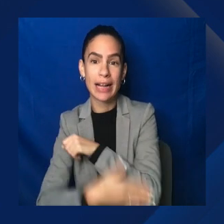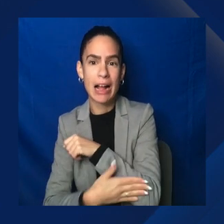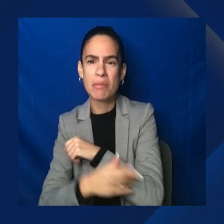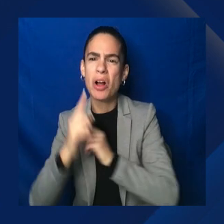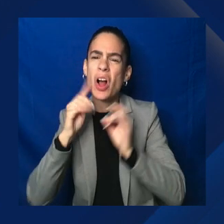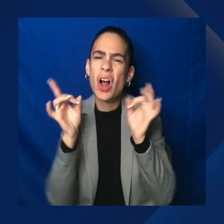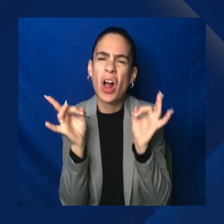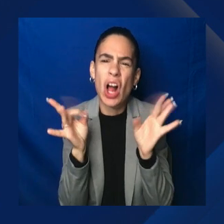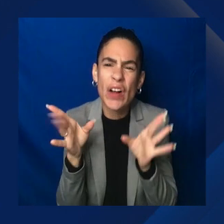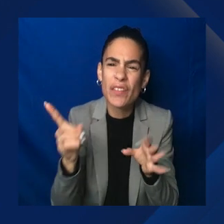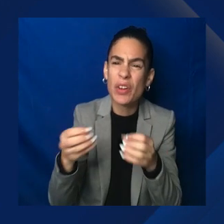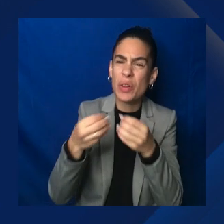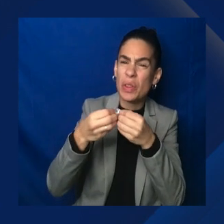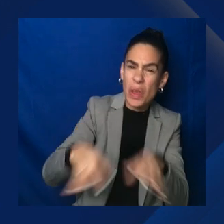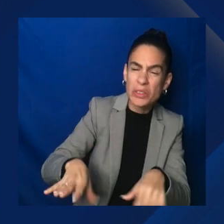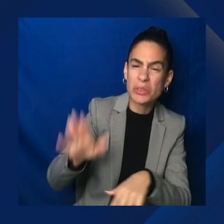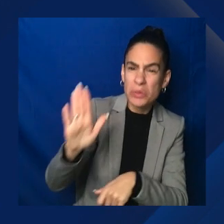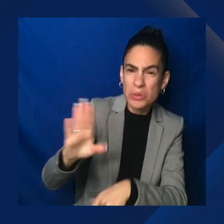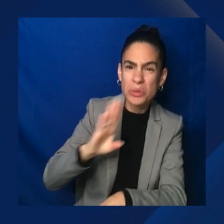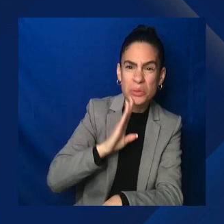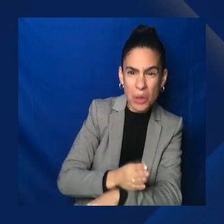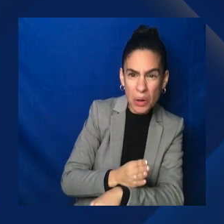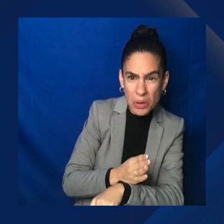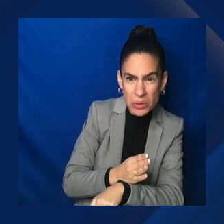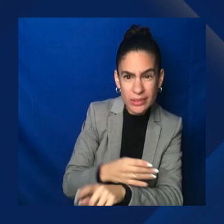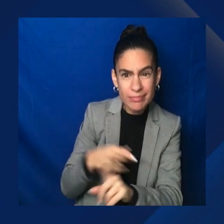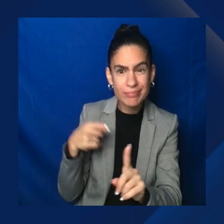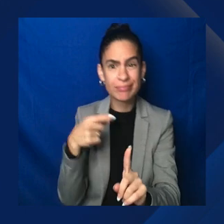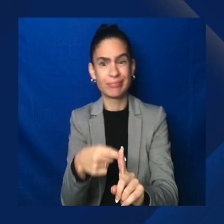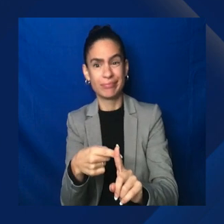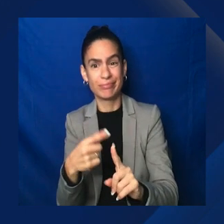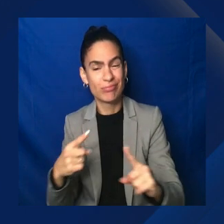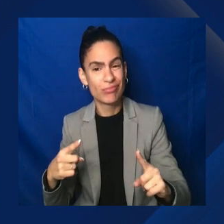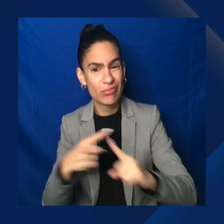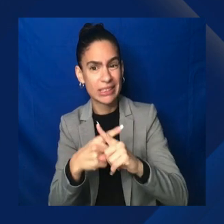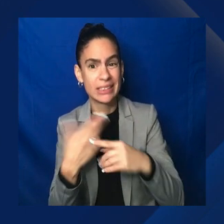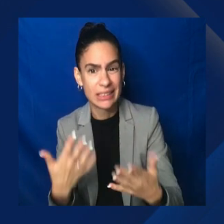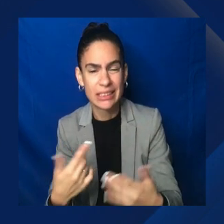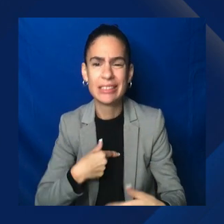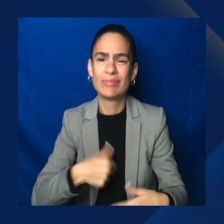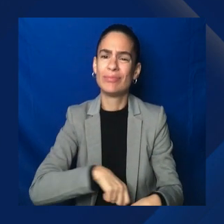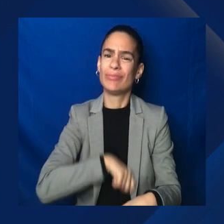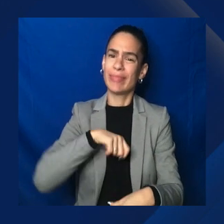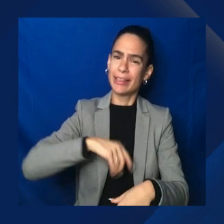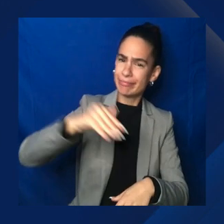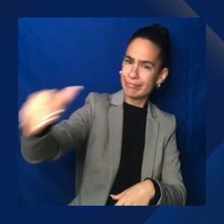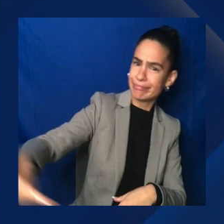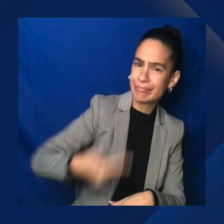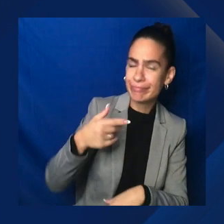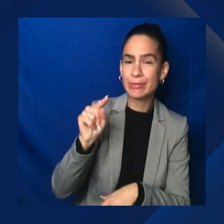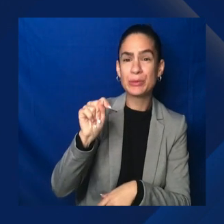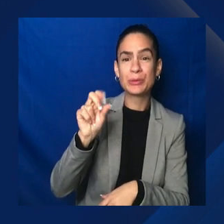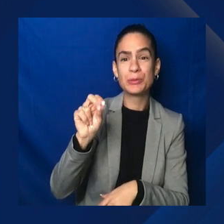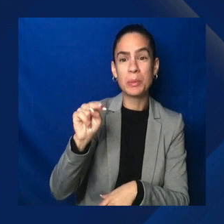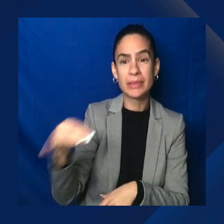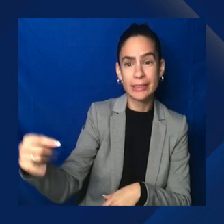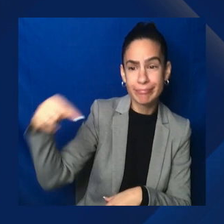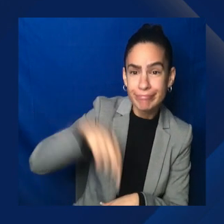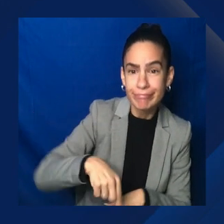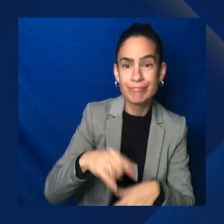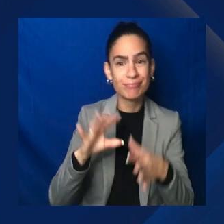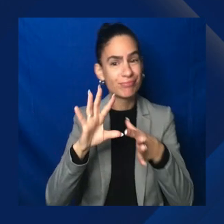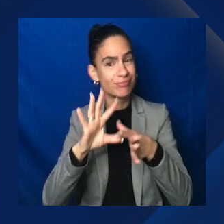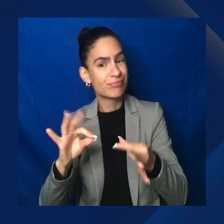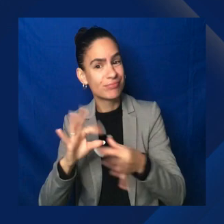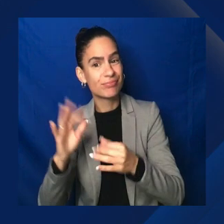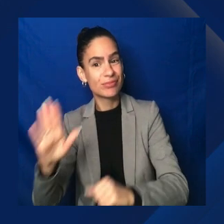maternal mortality crisis. And I'm so proud to have Toni here with us today to share her daughter's story and her perspective